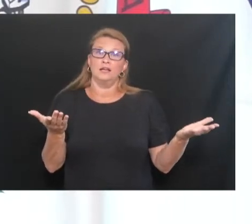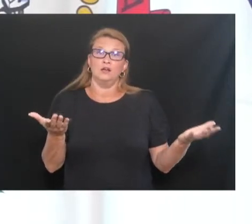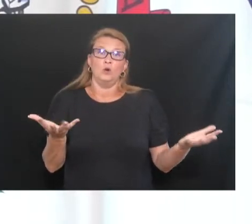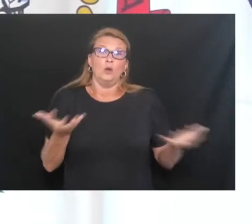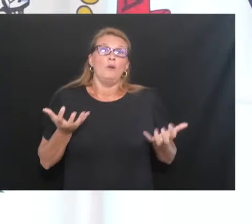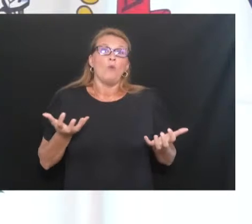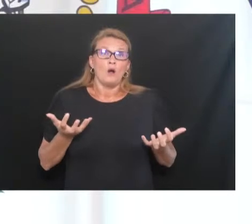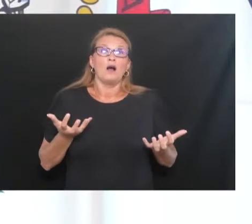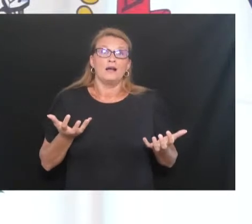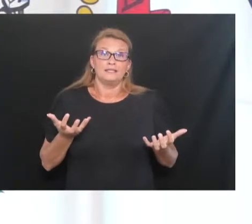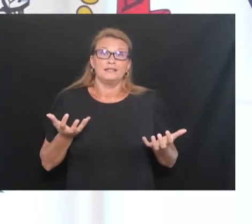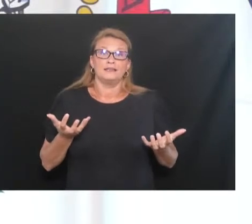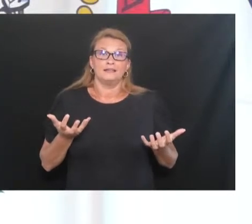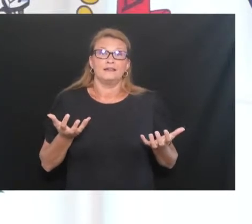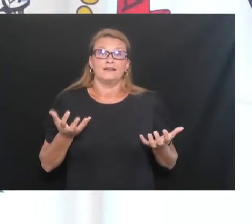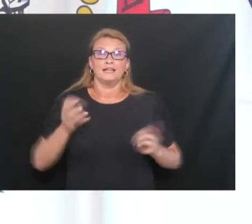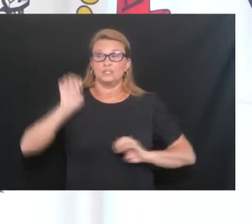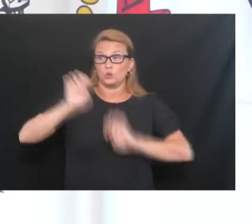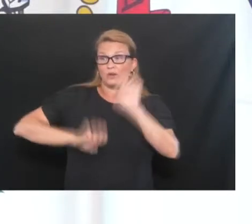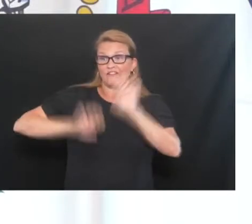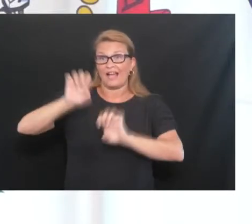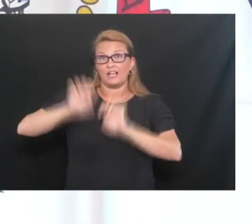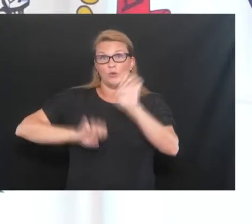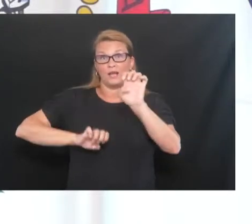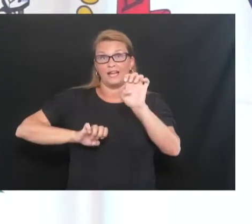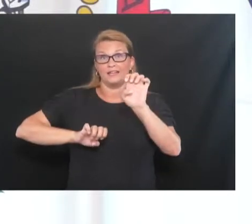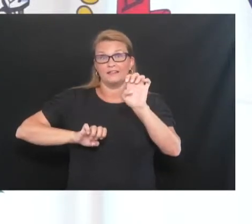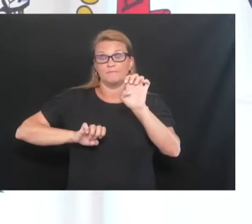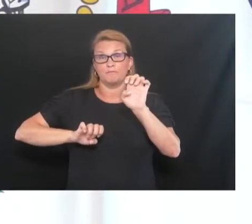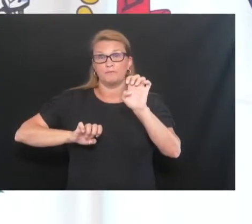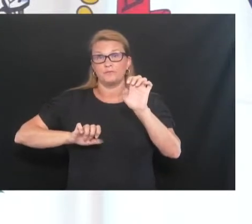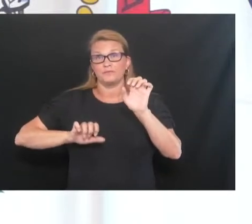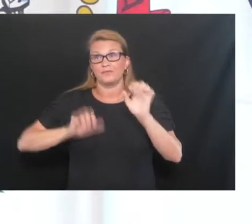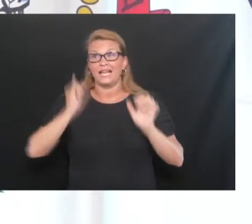that we want to evaluate whether